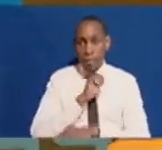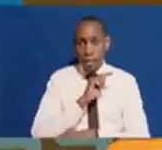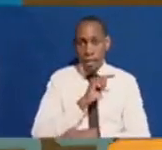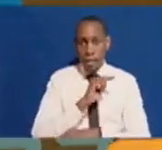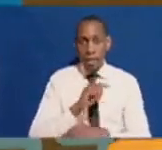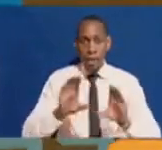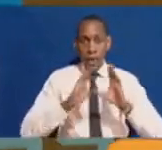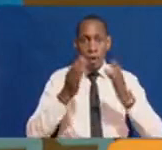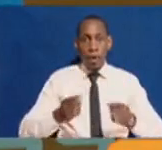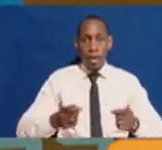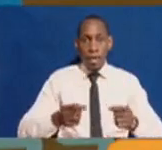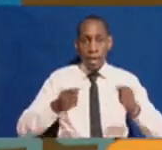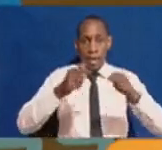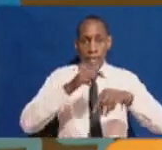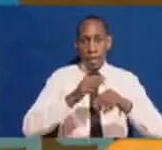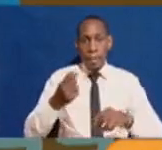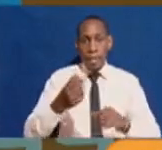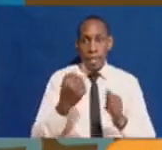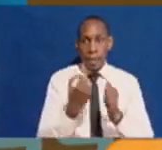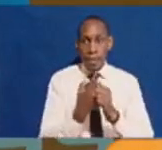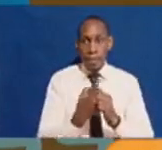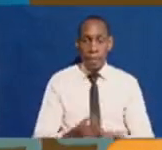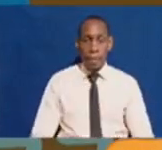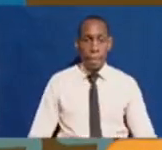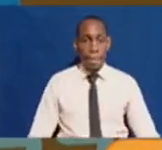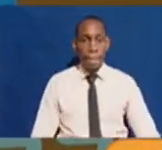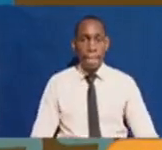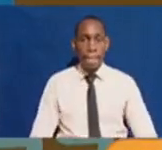World Cup season in the month of November.